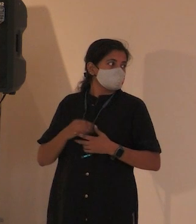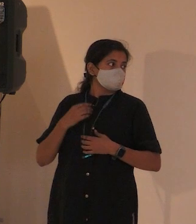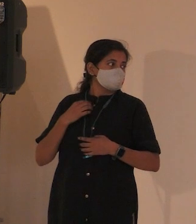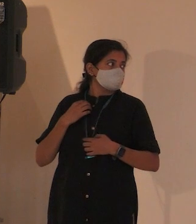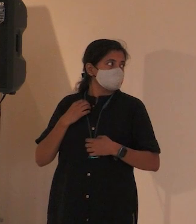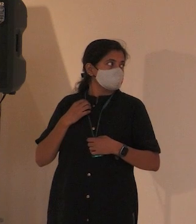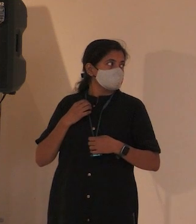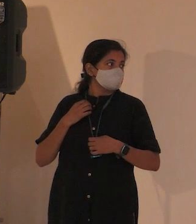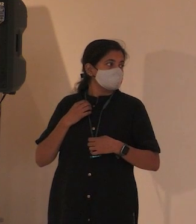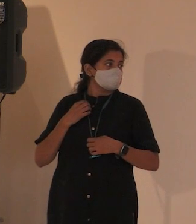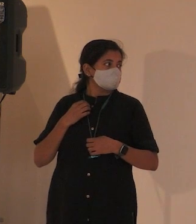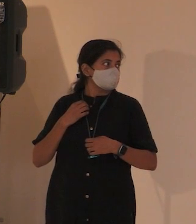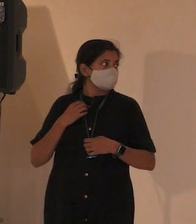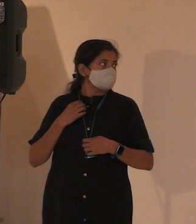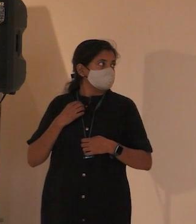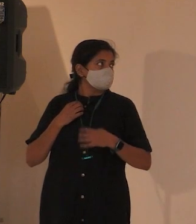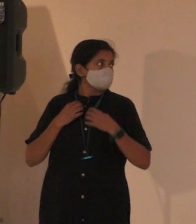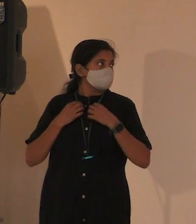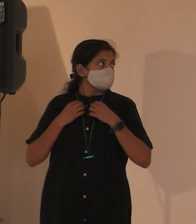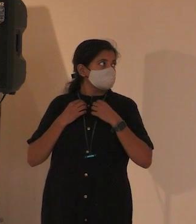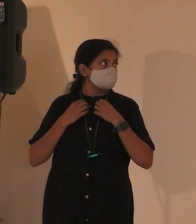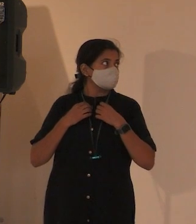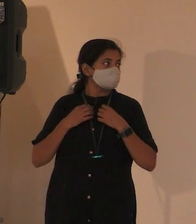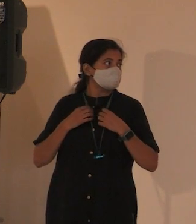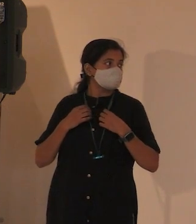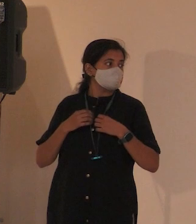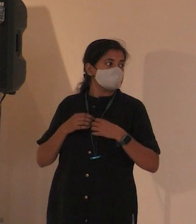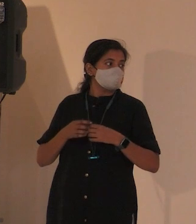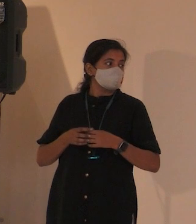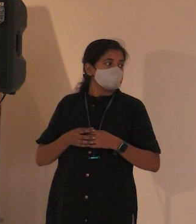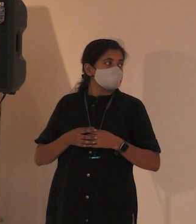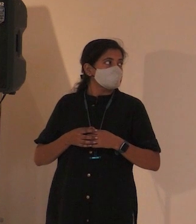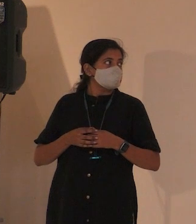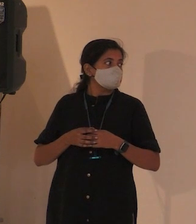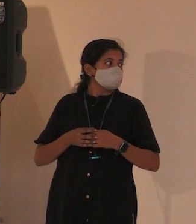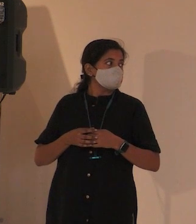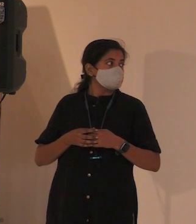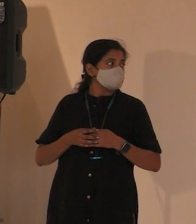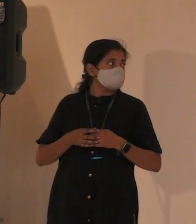Can we move to the next slide? Oh, okay, thanks. No.